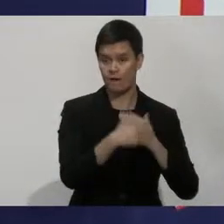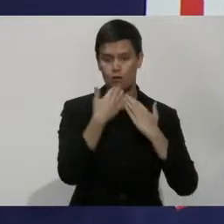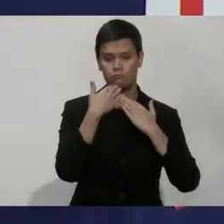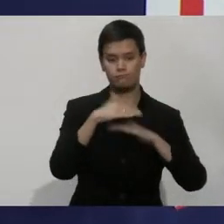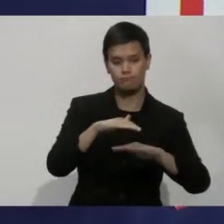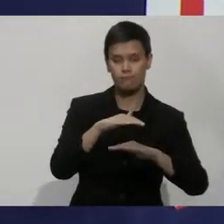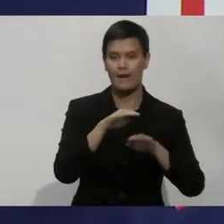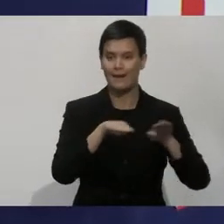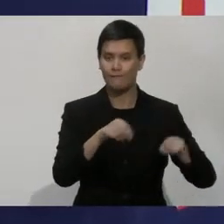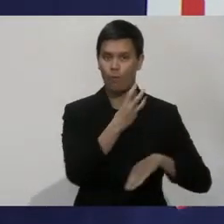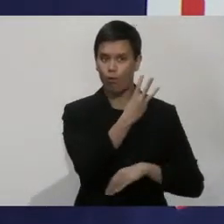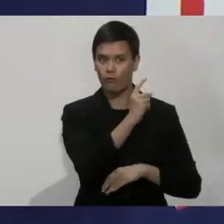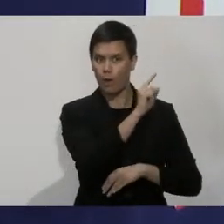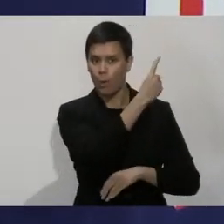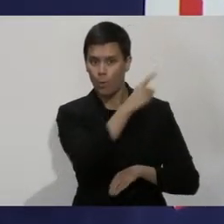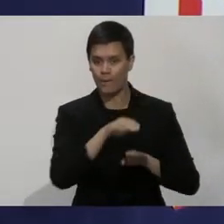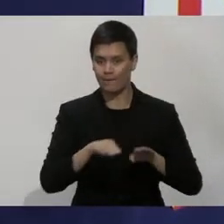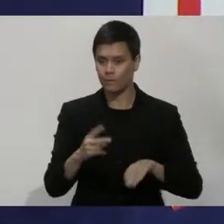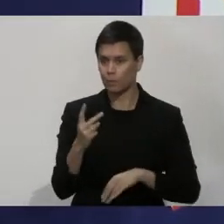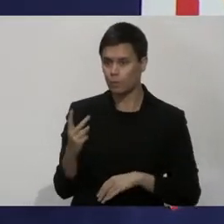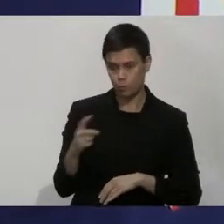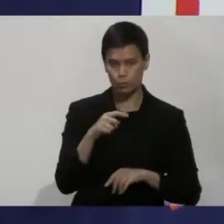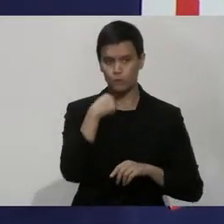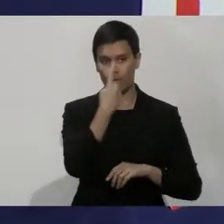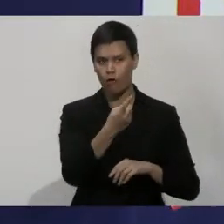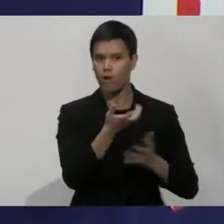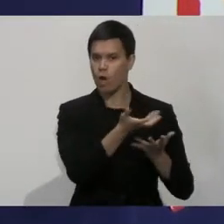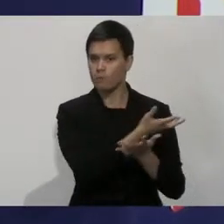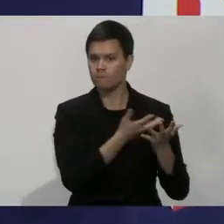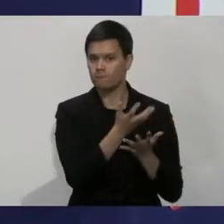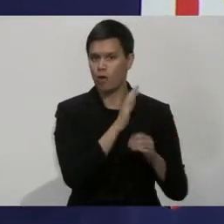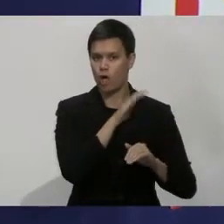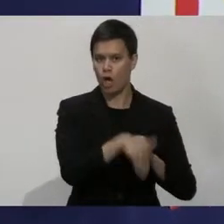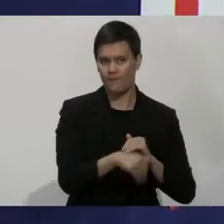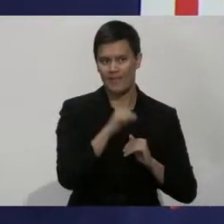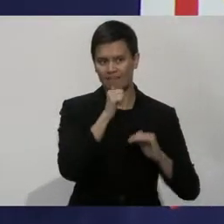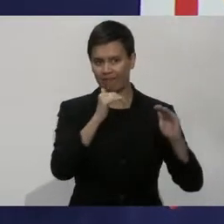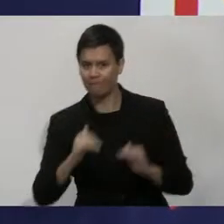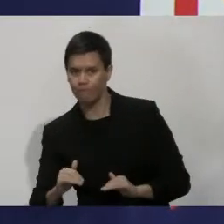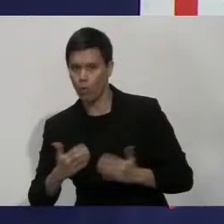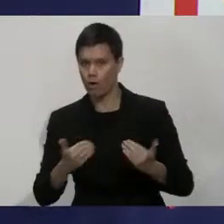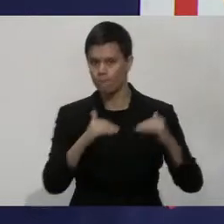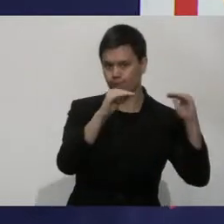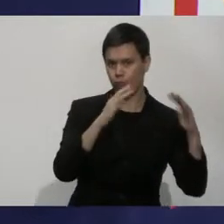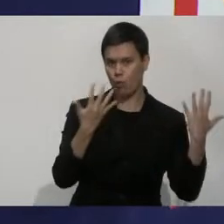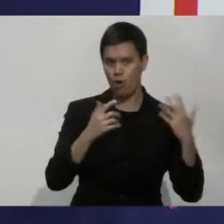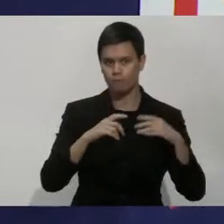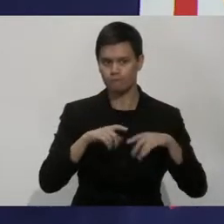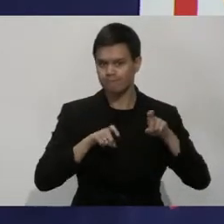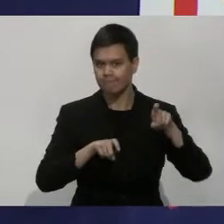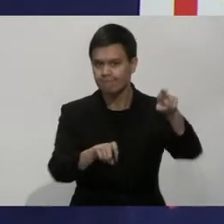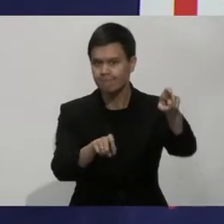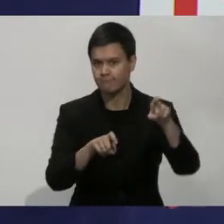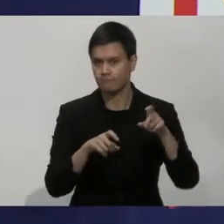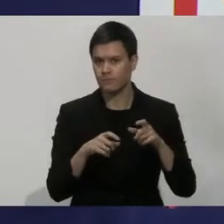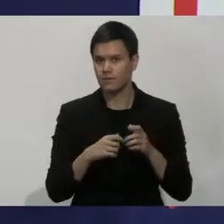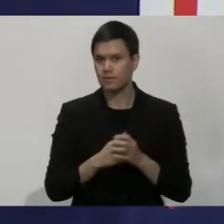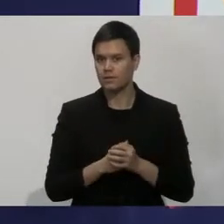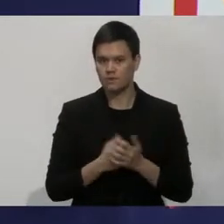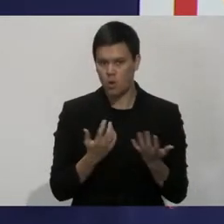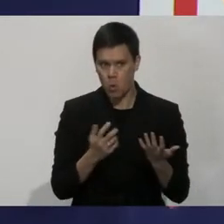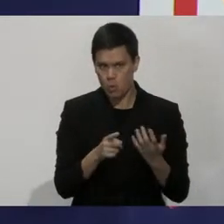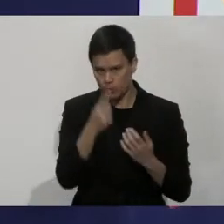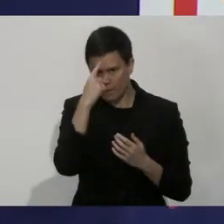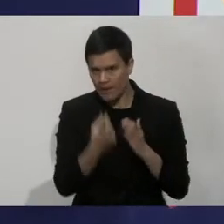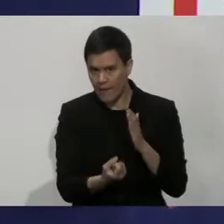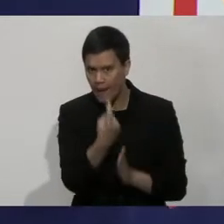Yes, obviously we'll be looking at what's the latest information on this cluster, what do we know about the cluster, what do we know about the contact tracing that's happened around the